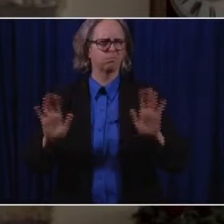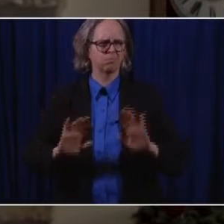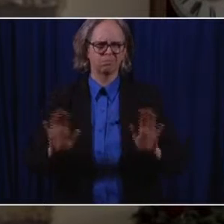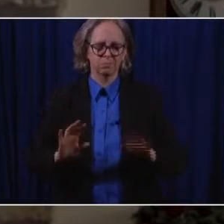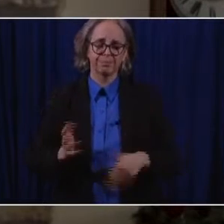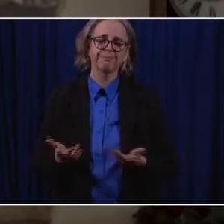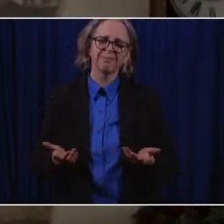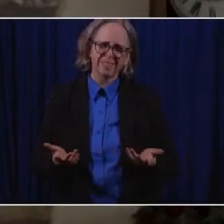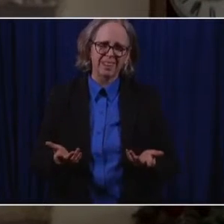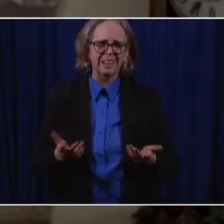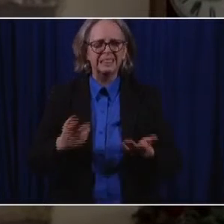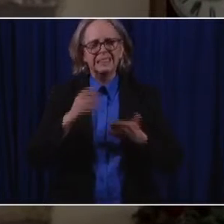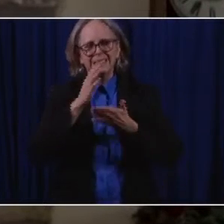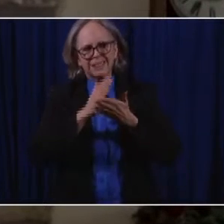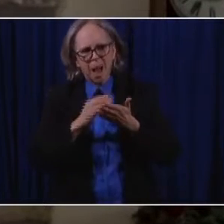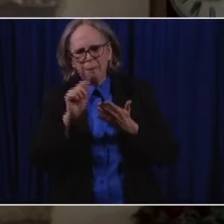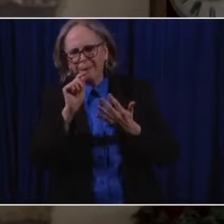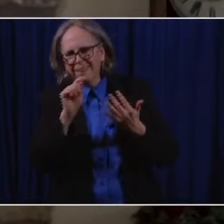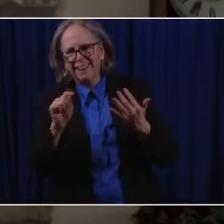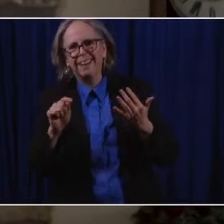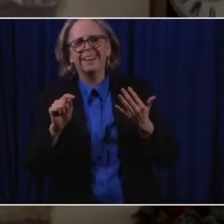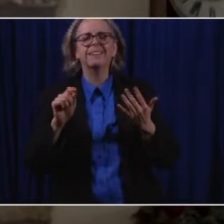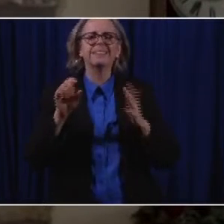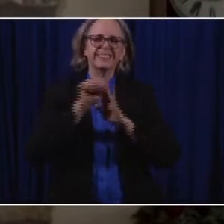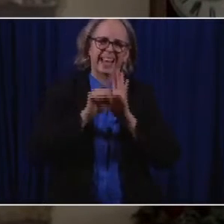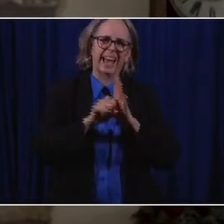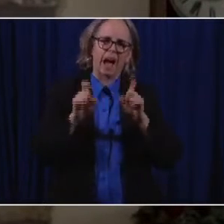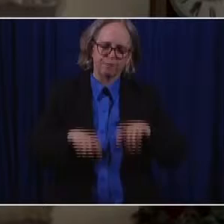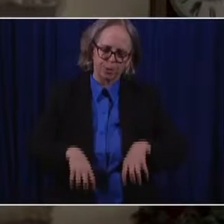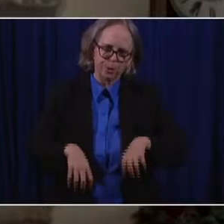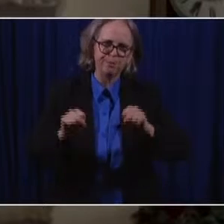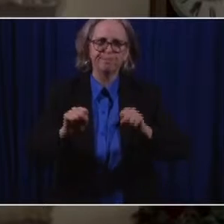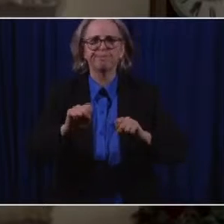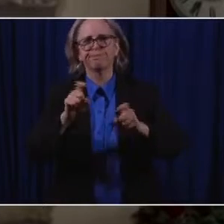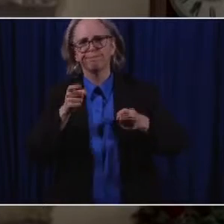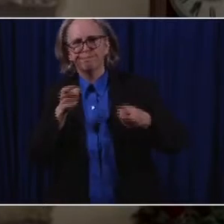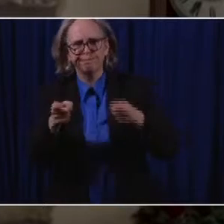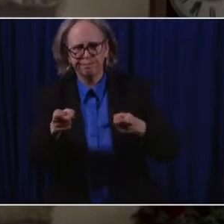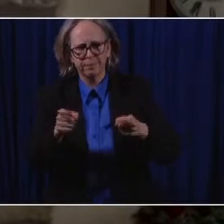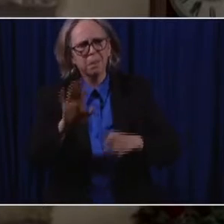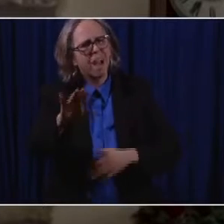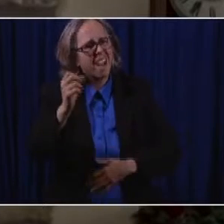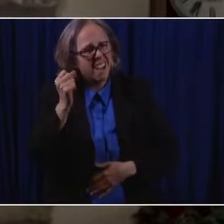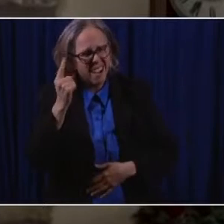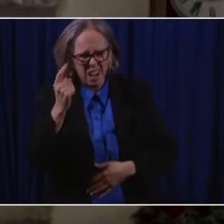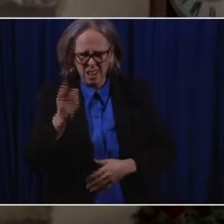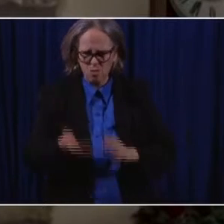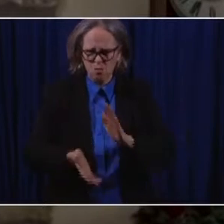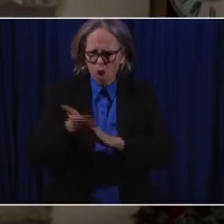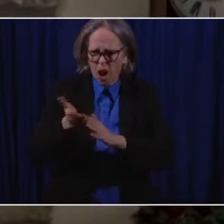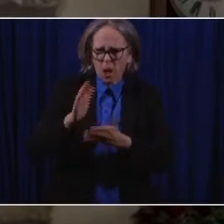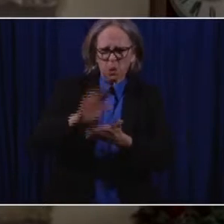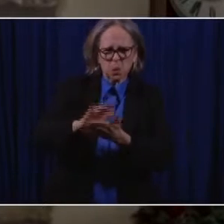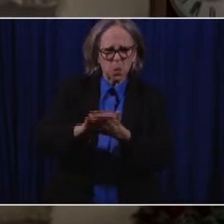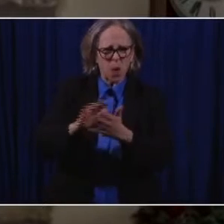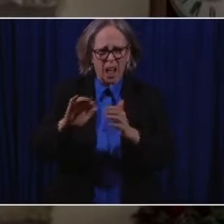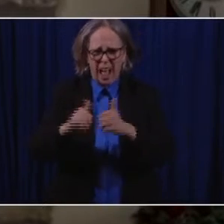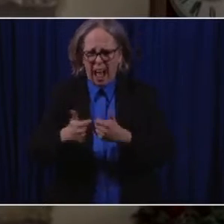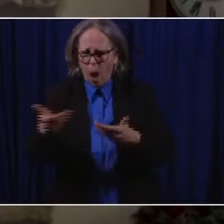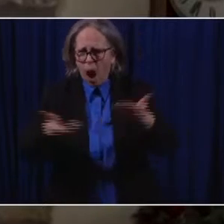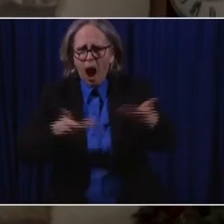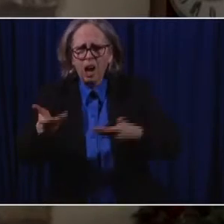lot of things the state does. But the running of the schools themselves, the hiring of the teachers, and all these things, the calendar, for